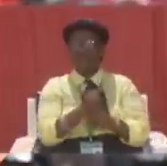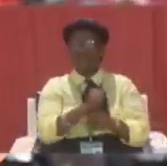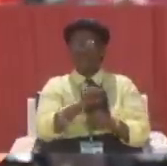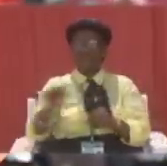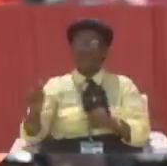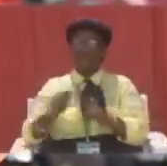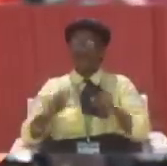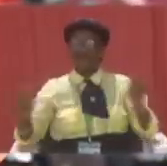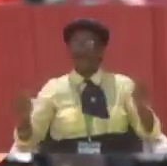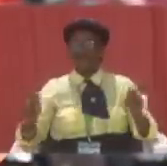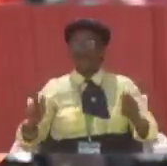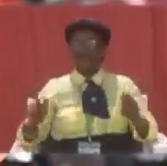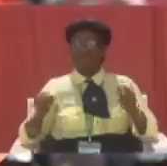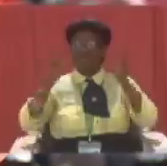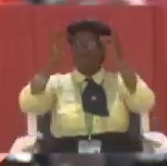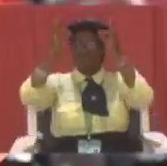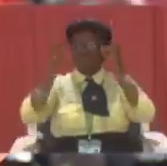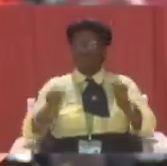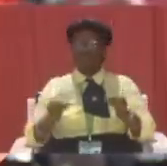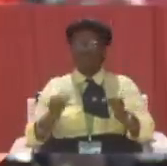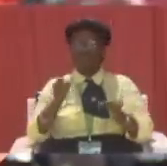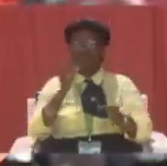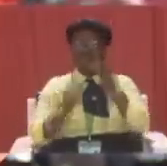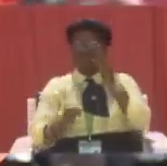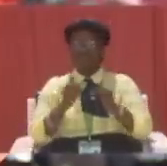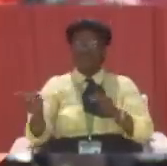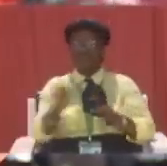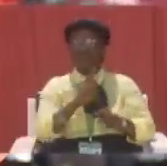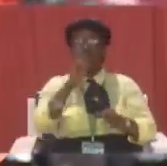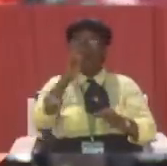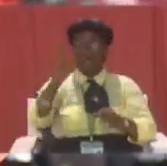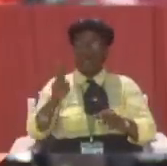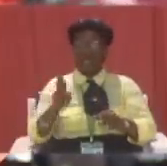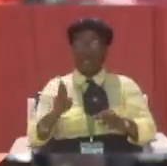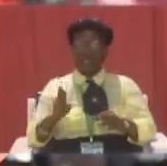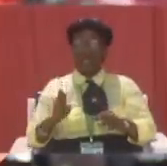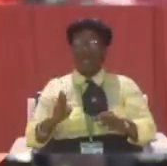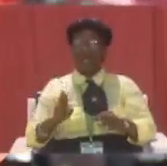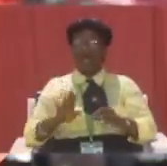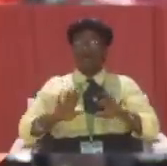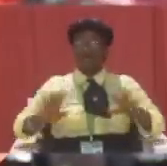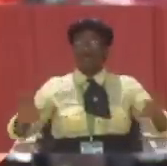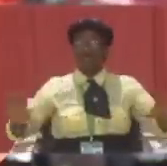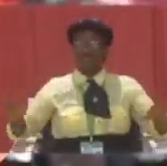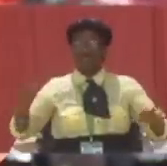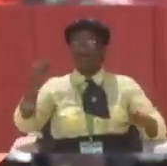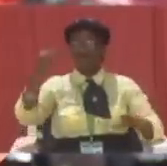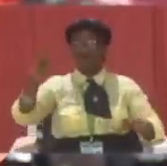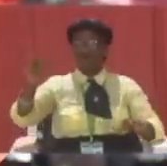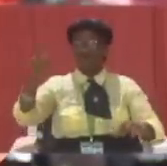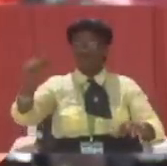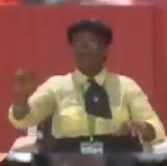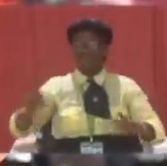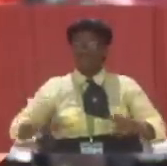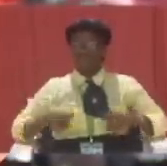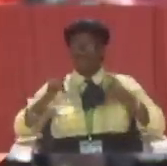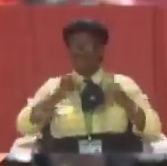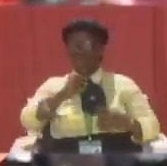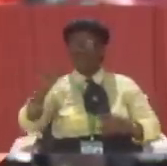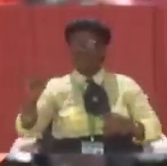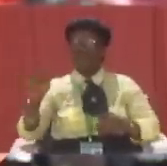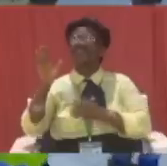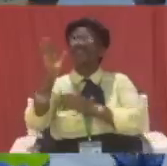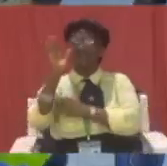of the living God, oh, your children will end up well. If you refuse